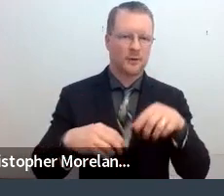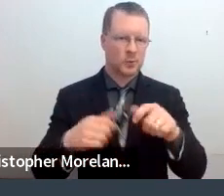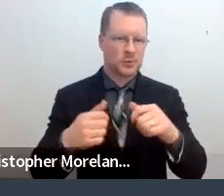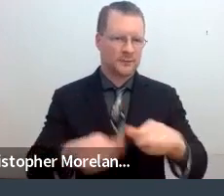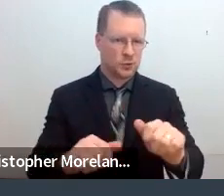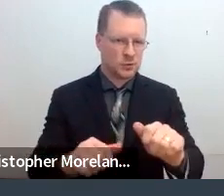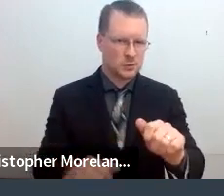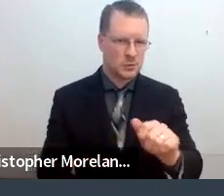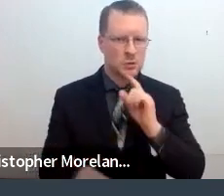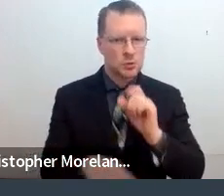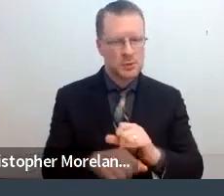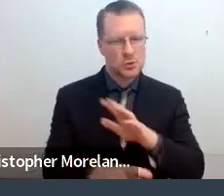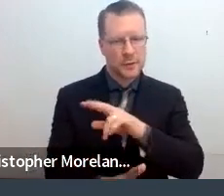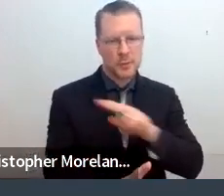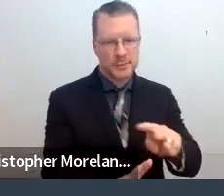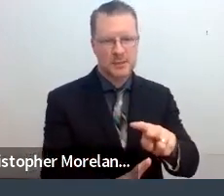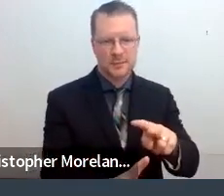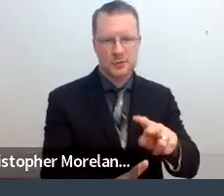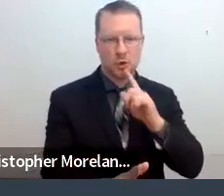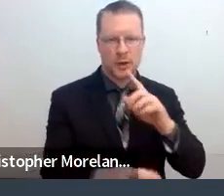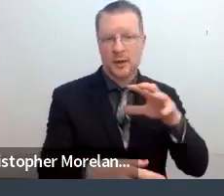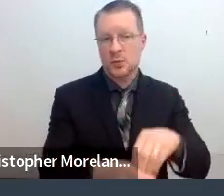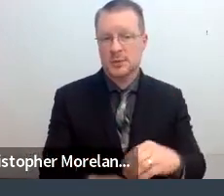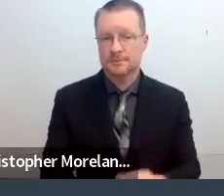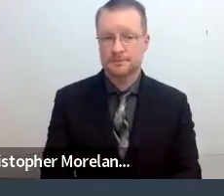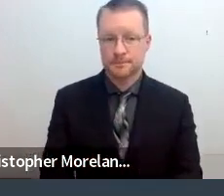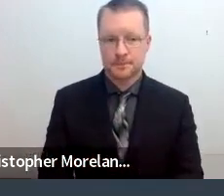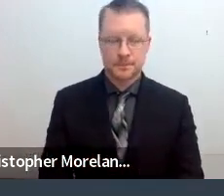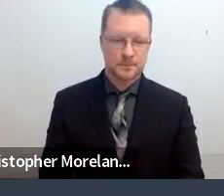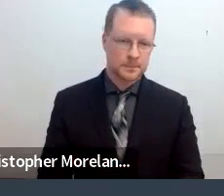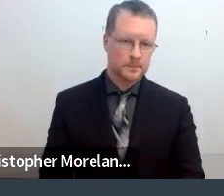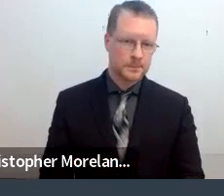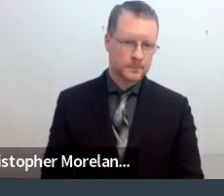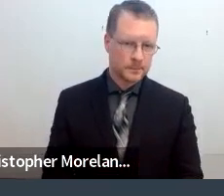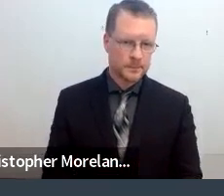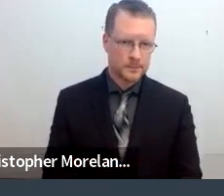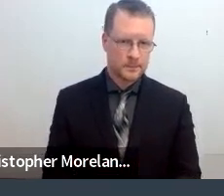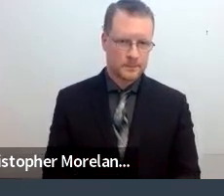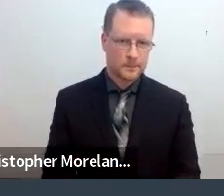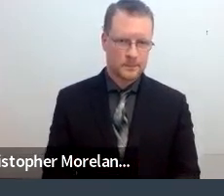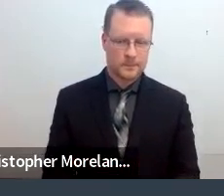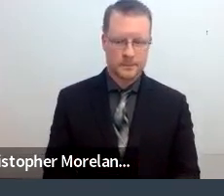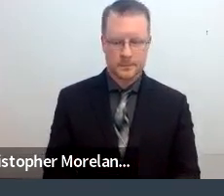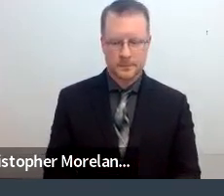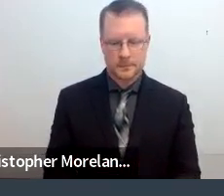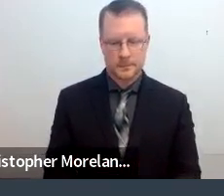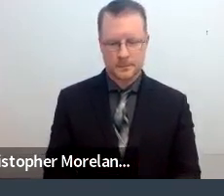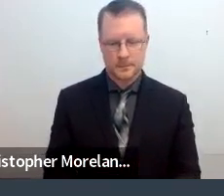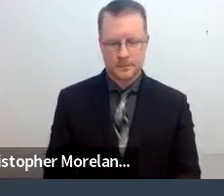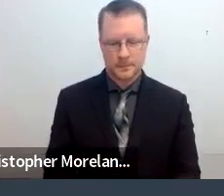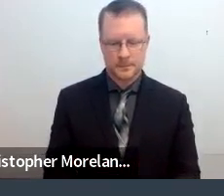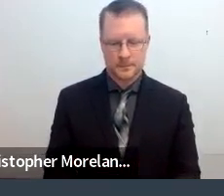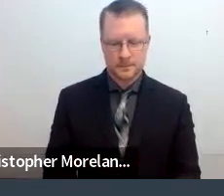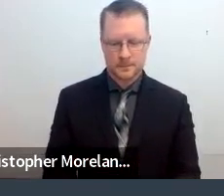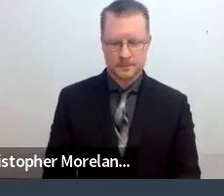need to engage people with disabilities within those efforts to make sure that their perspectives and lived experiences are included.